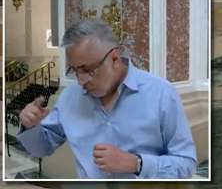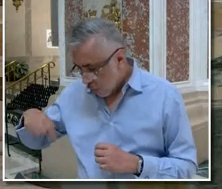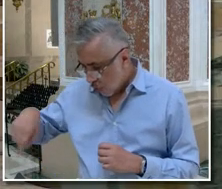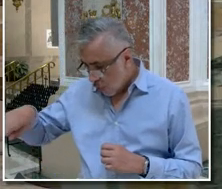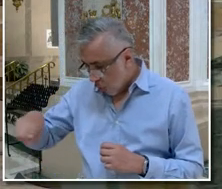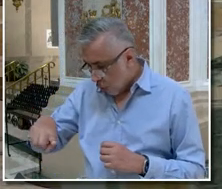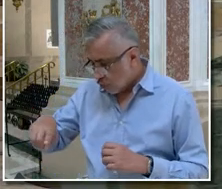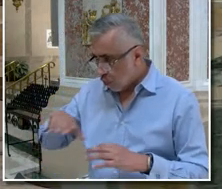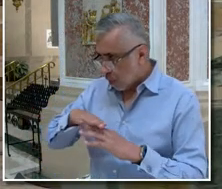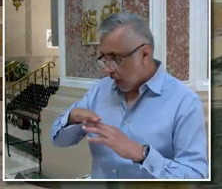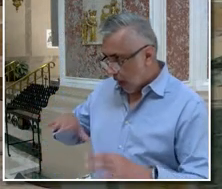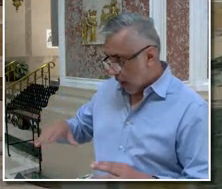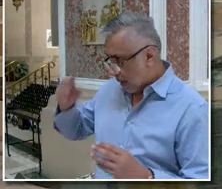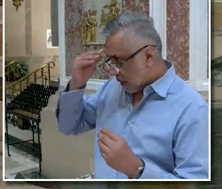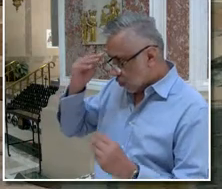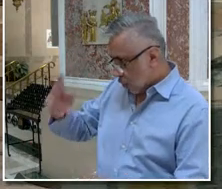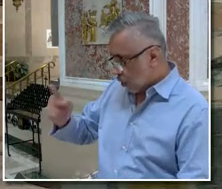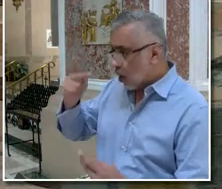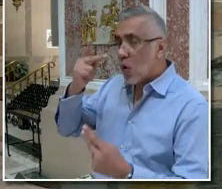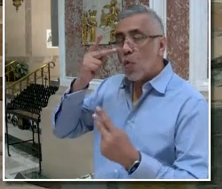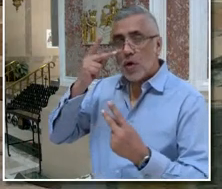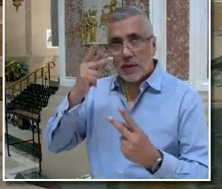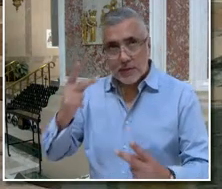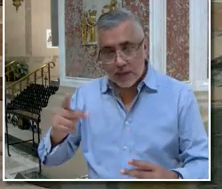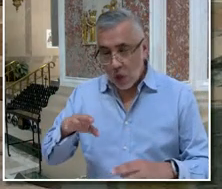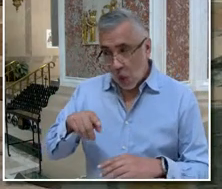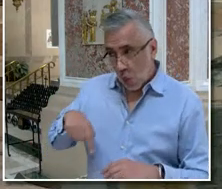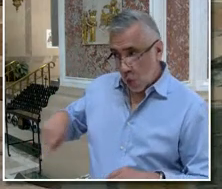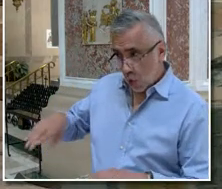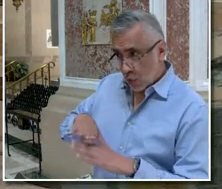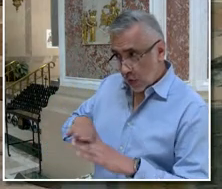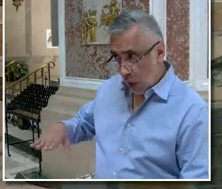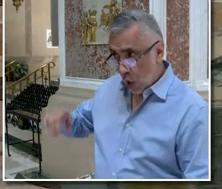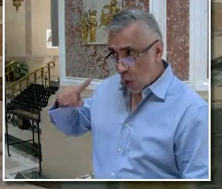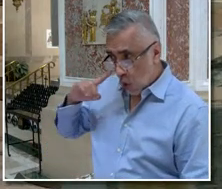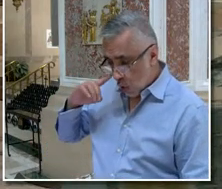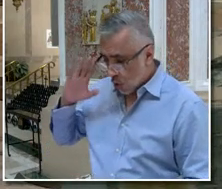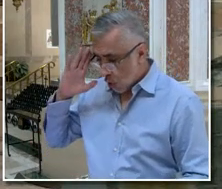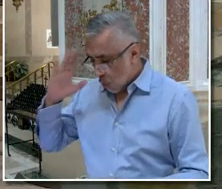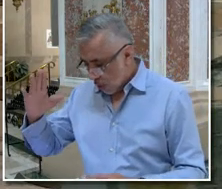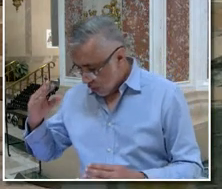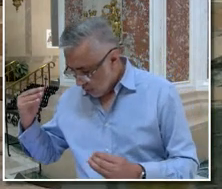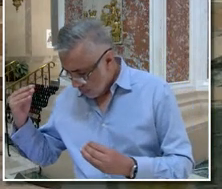not been told shall see. Those who have not heard shall ponder it.